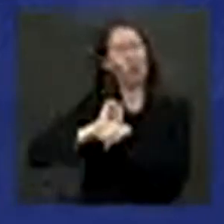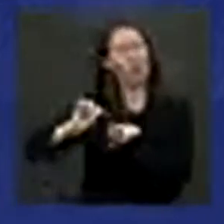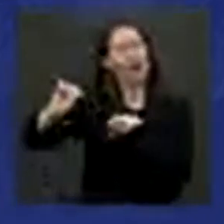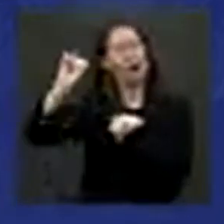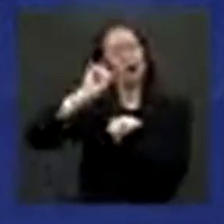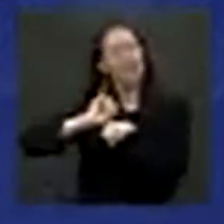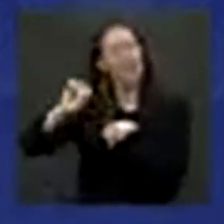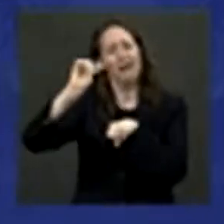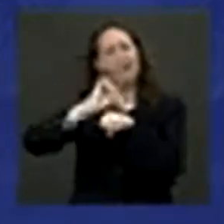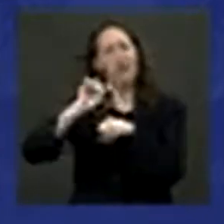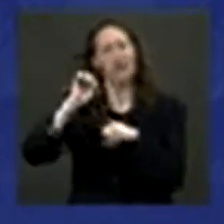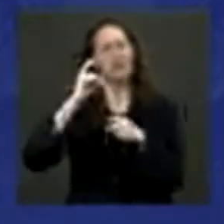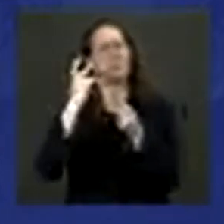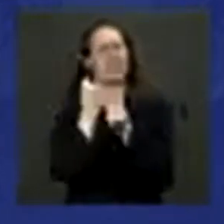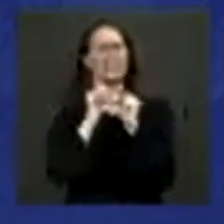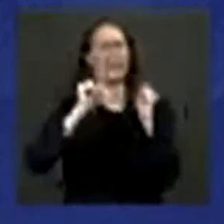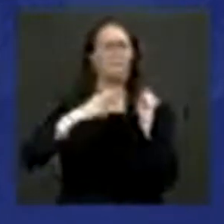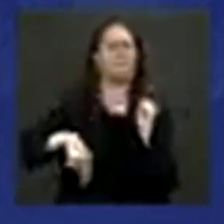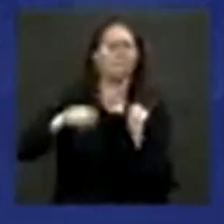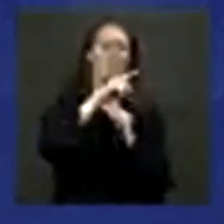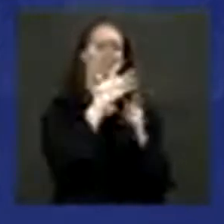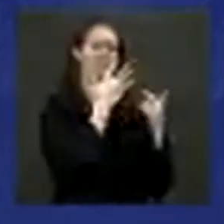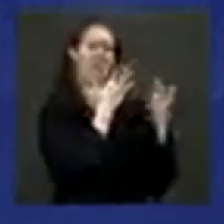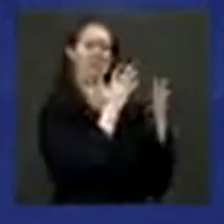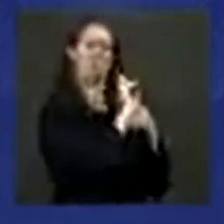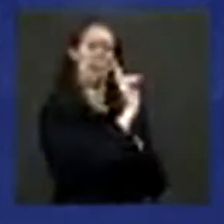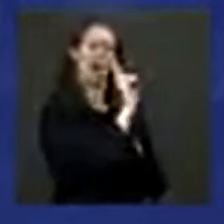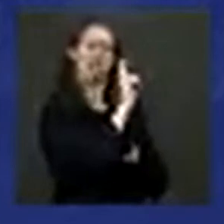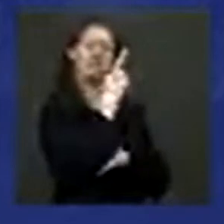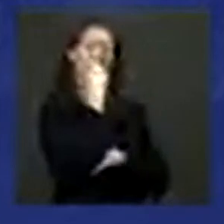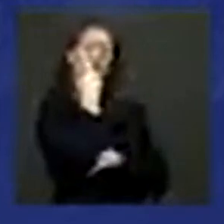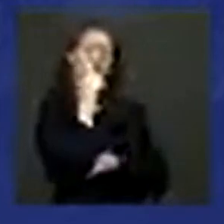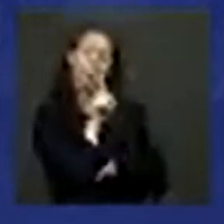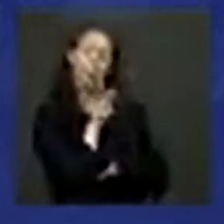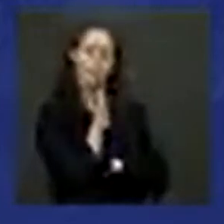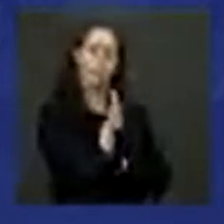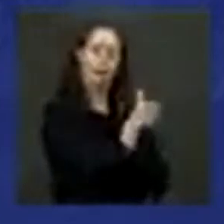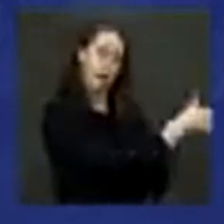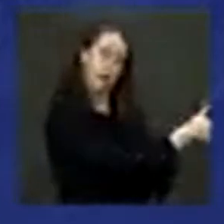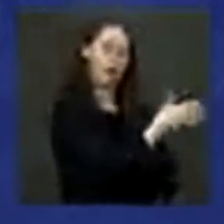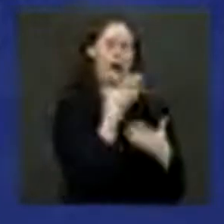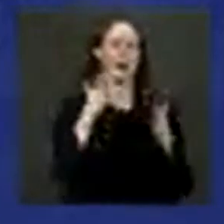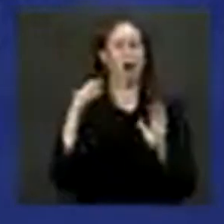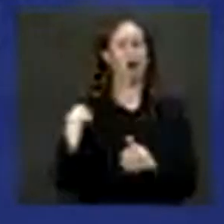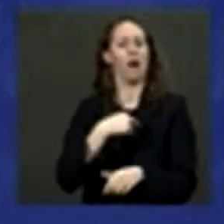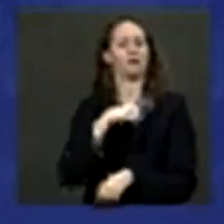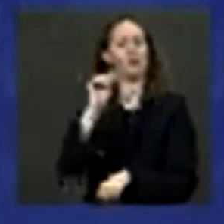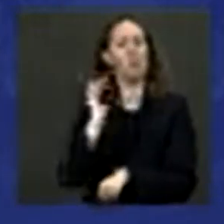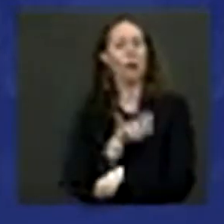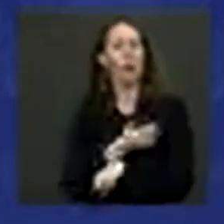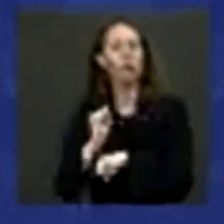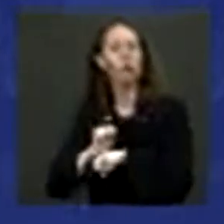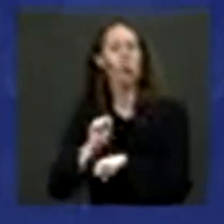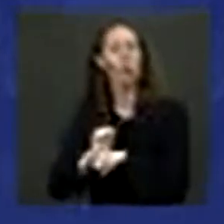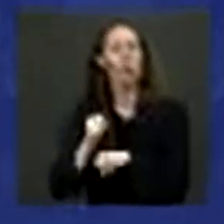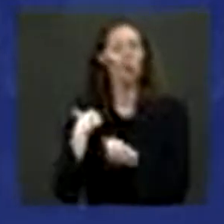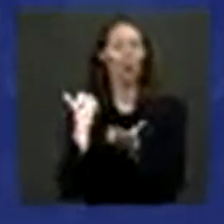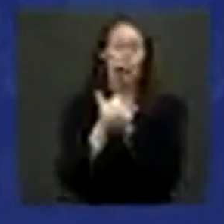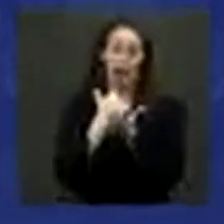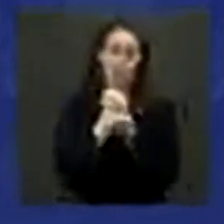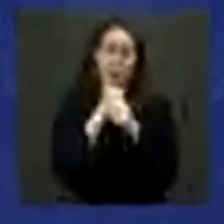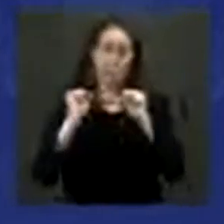just have to let us do our job. Just get out of the way. If you don't want to help save the country, get out of the